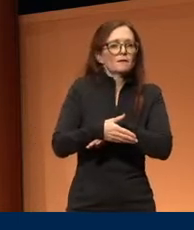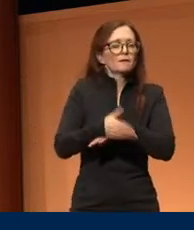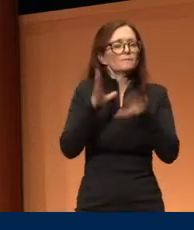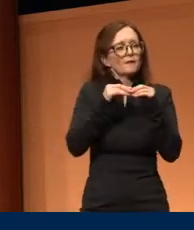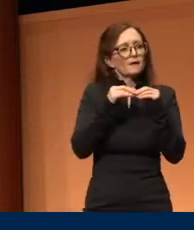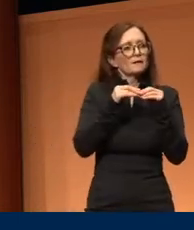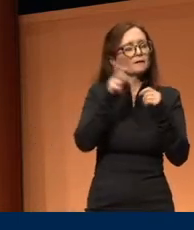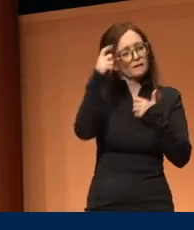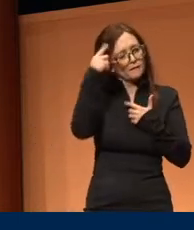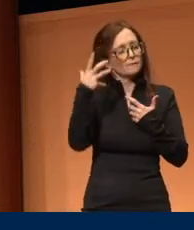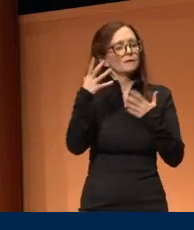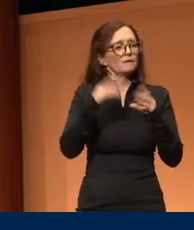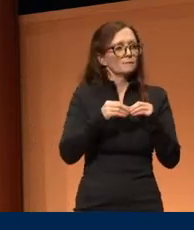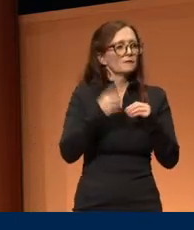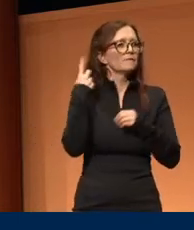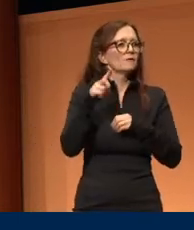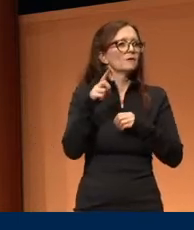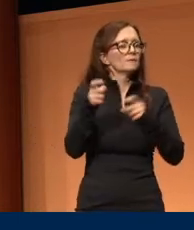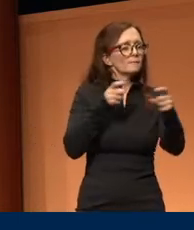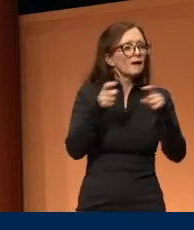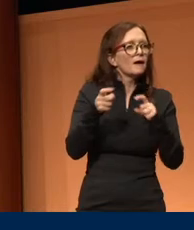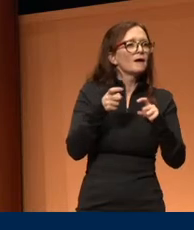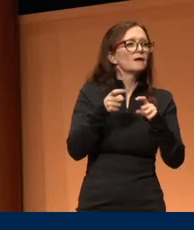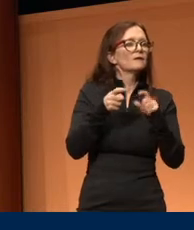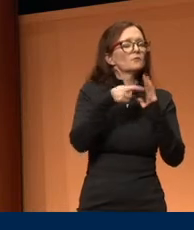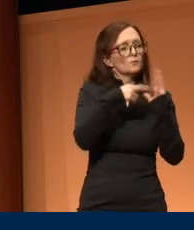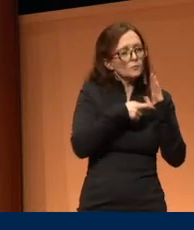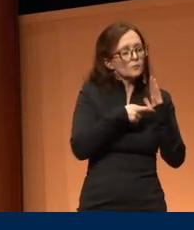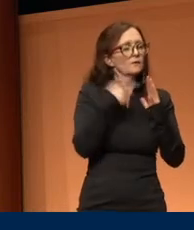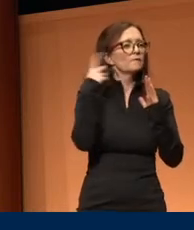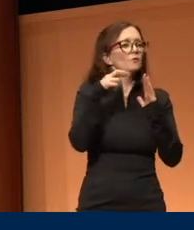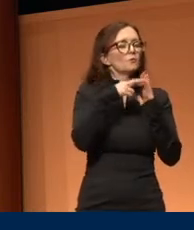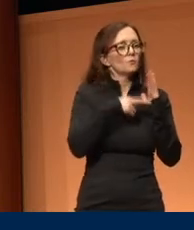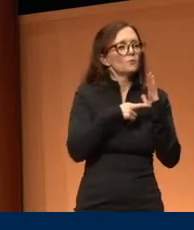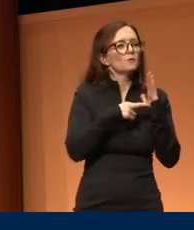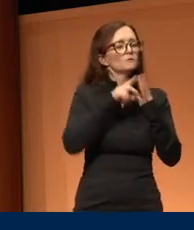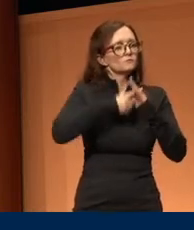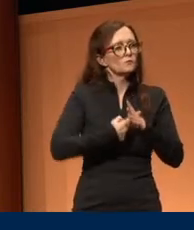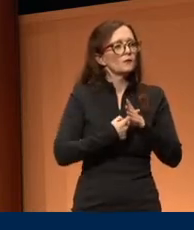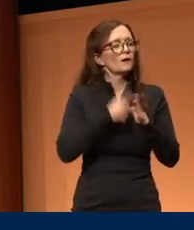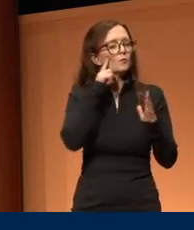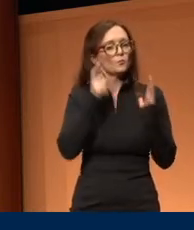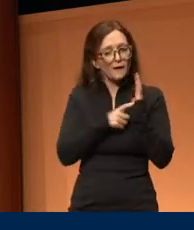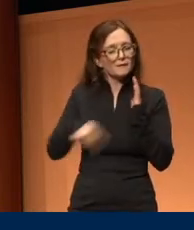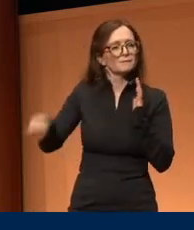committee, managed to create the conditions for trust between the groups to emerge and recognition,